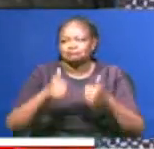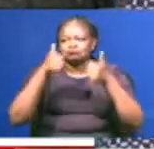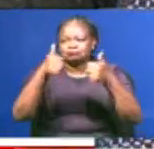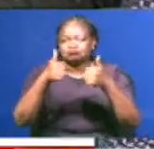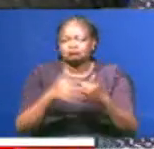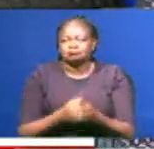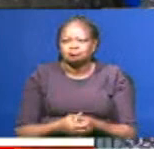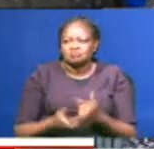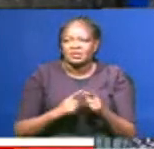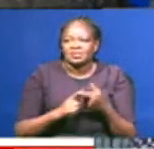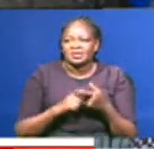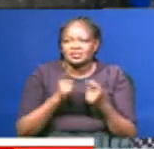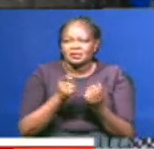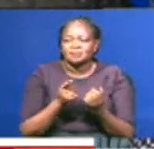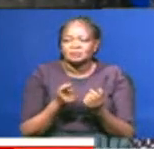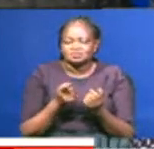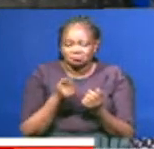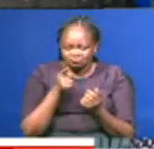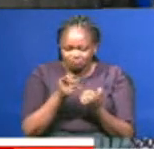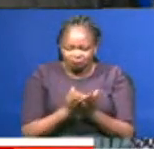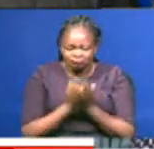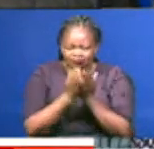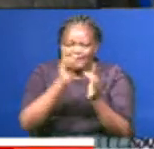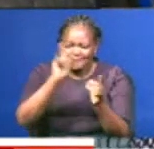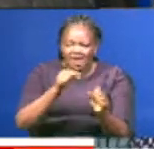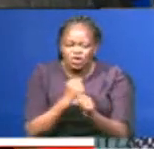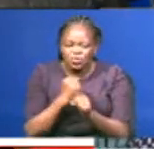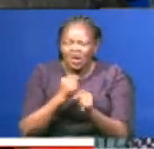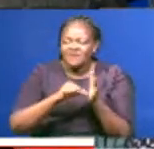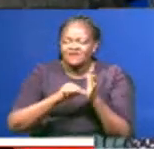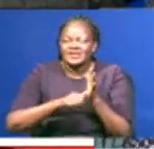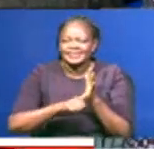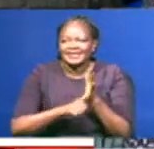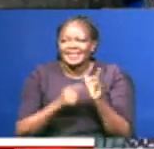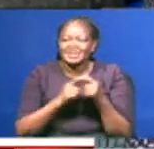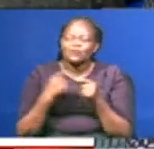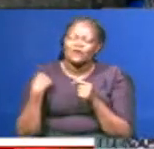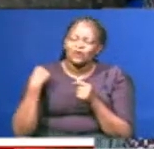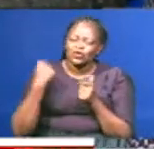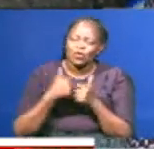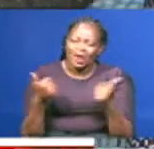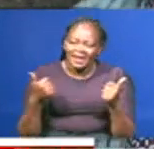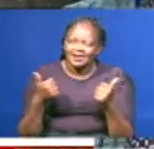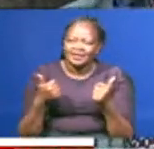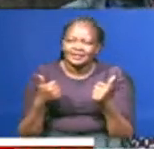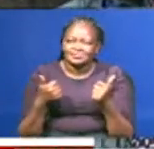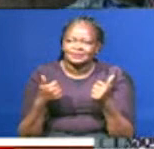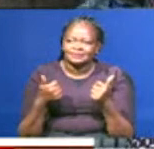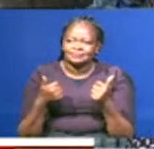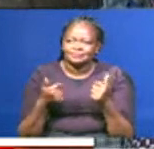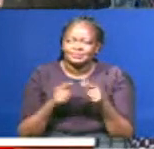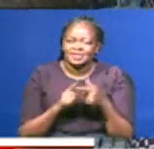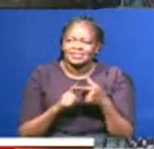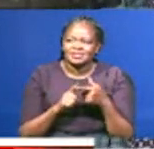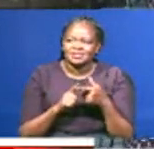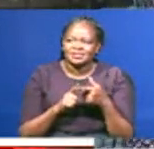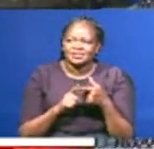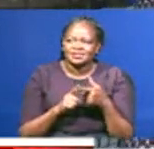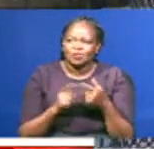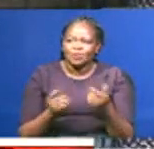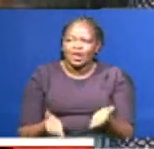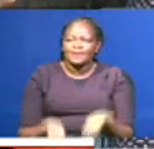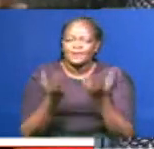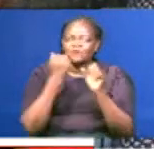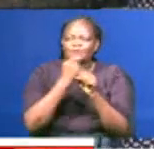Na hiyo ng'ombe ni sisi kufanya kazi, kujitolea, to improve performance,